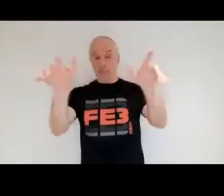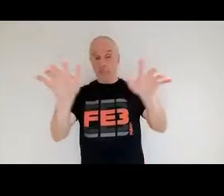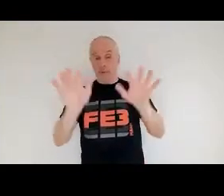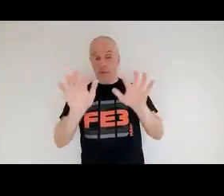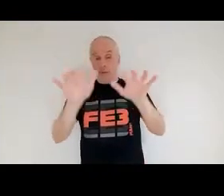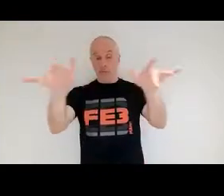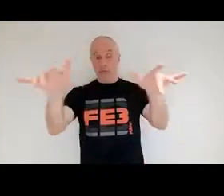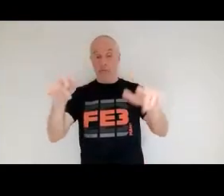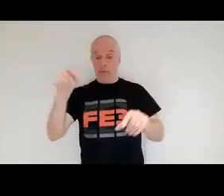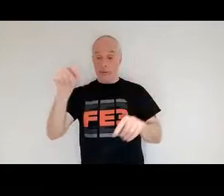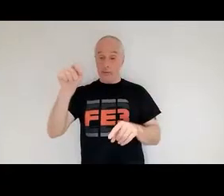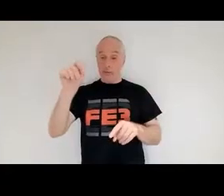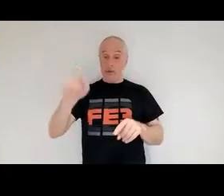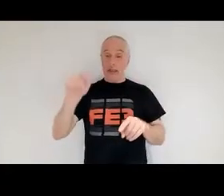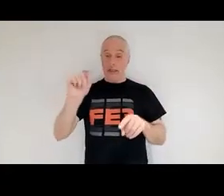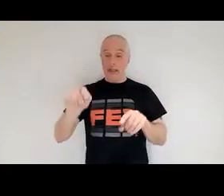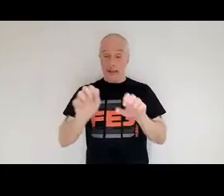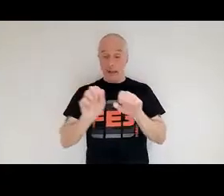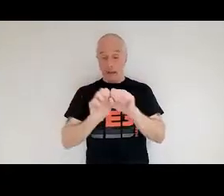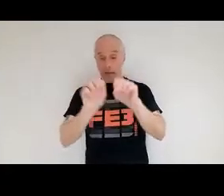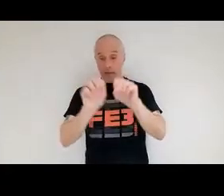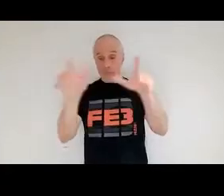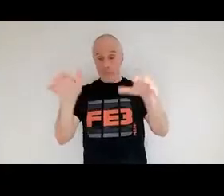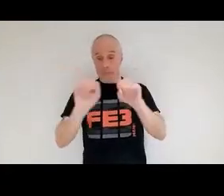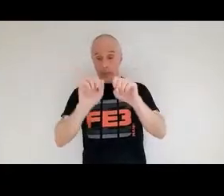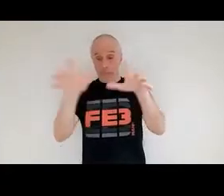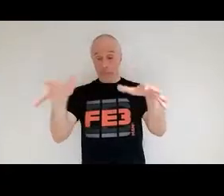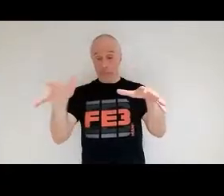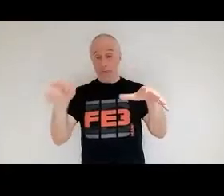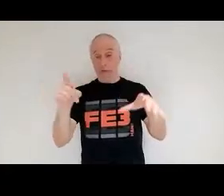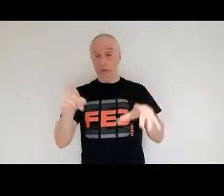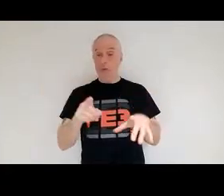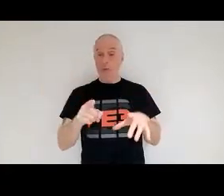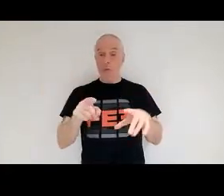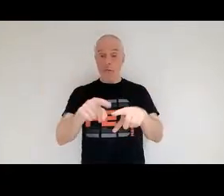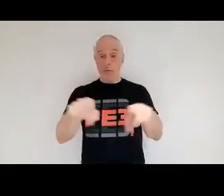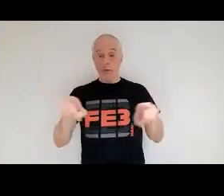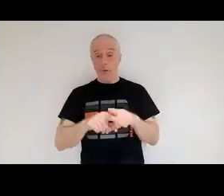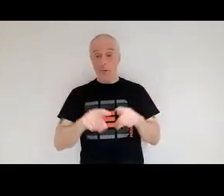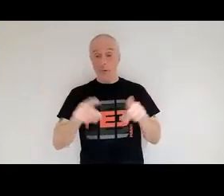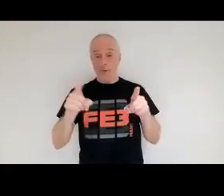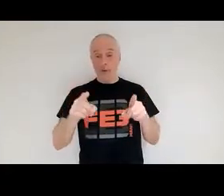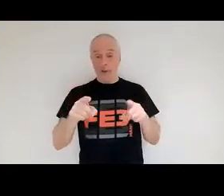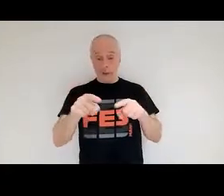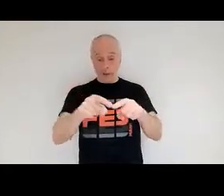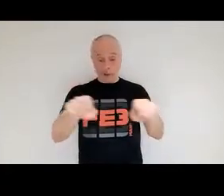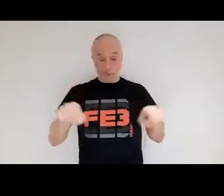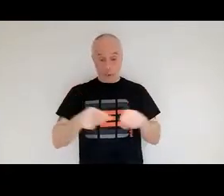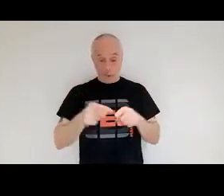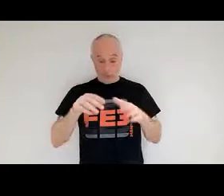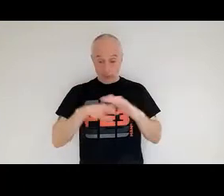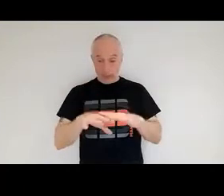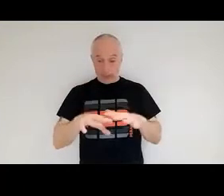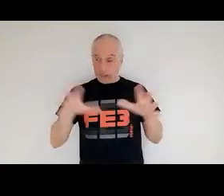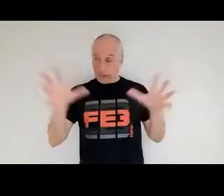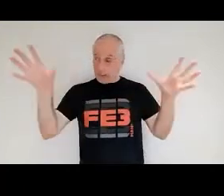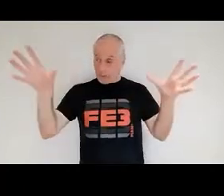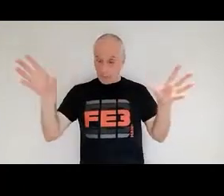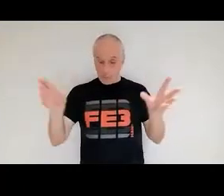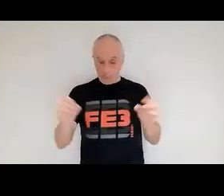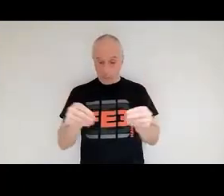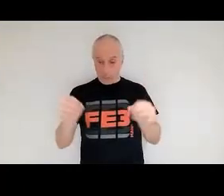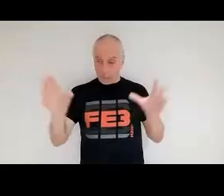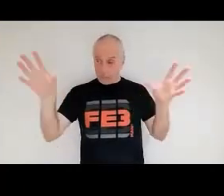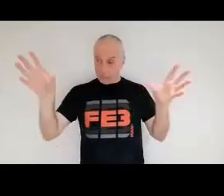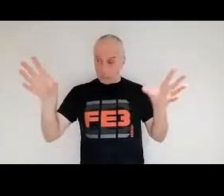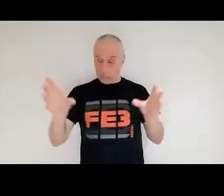gas that creates a draw into the room, and that draws air into the room over time you establish an equilibrium. And the